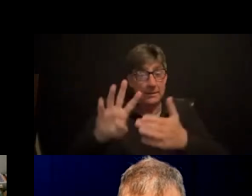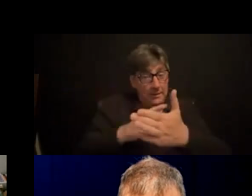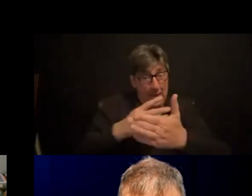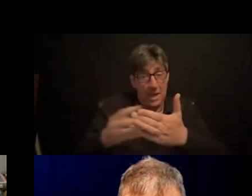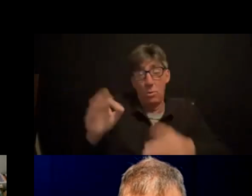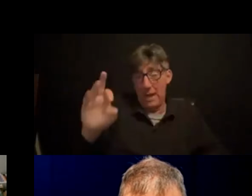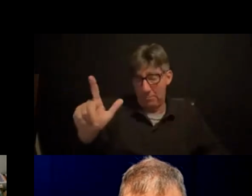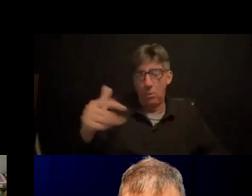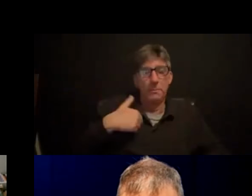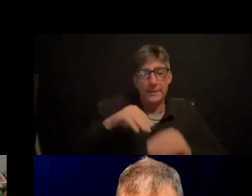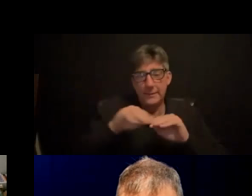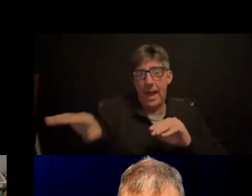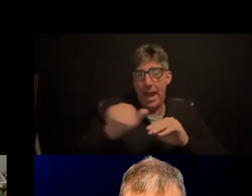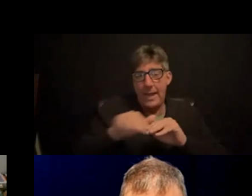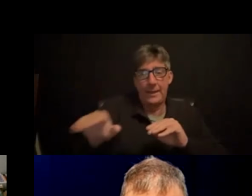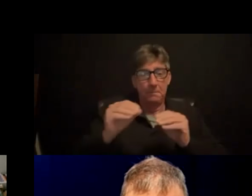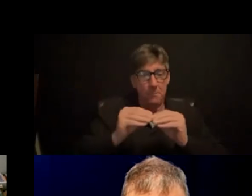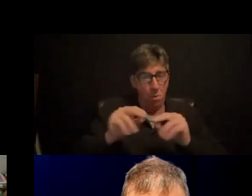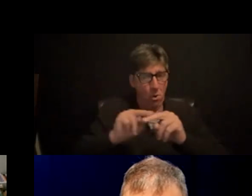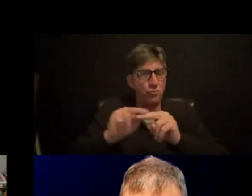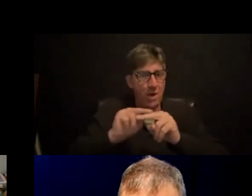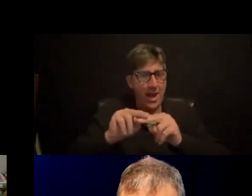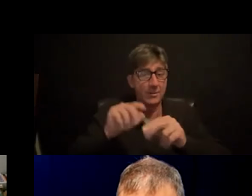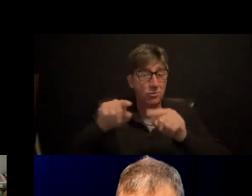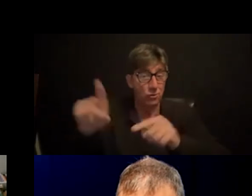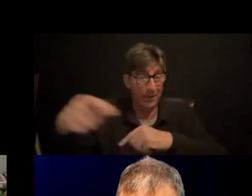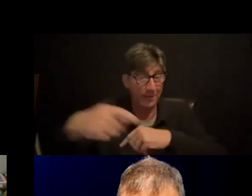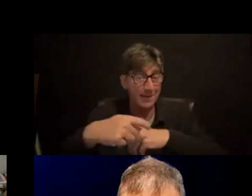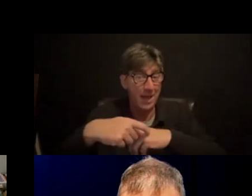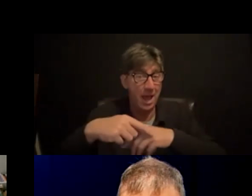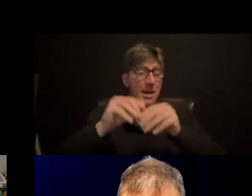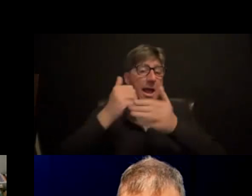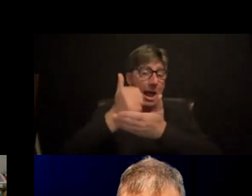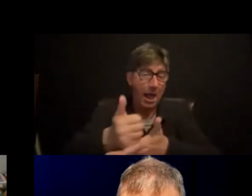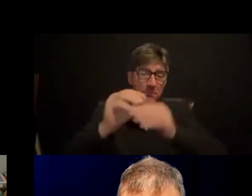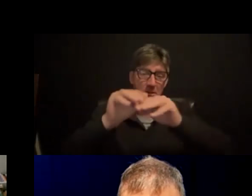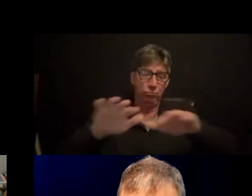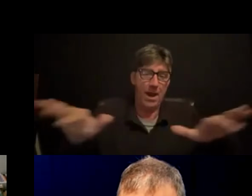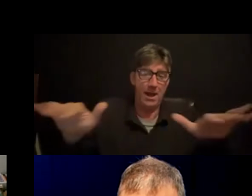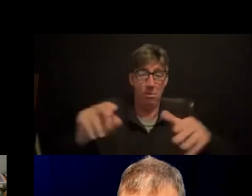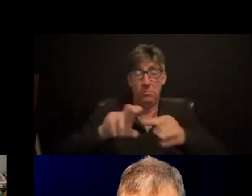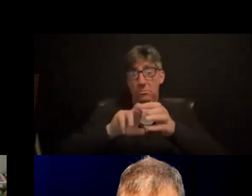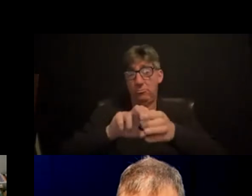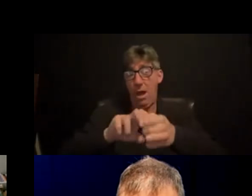out during those times, hopefully we'll start spreading out that ridership.